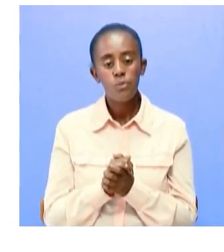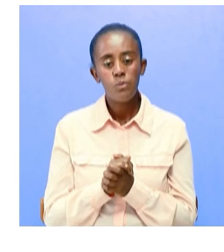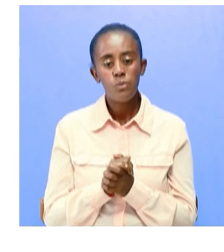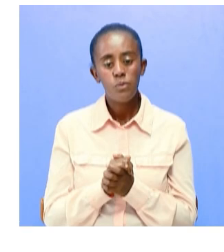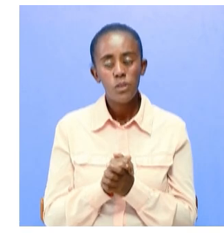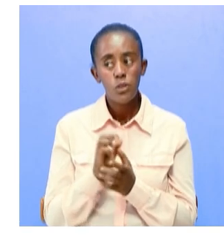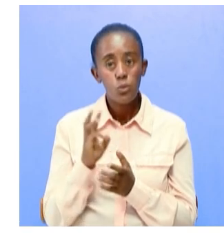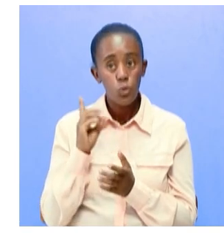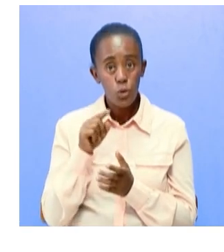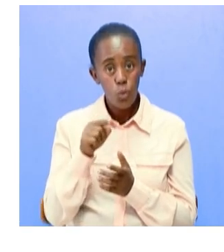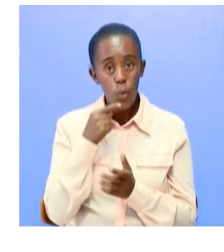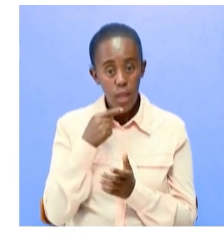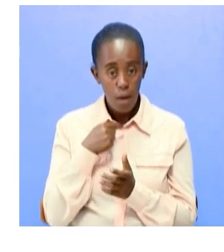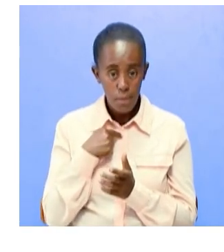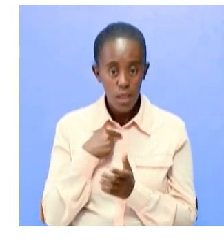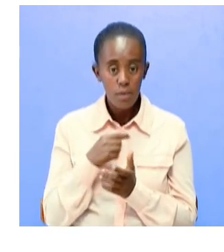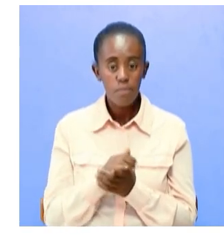tell me